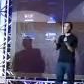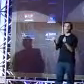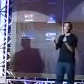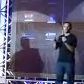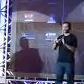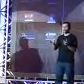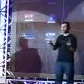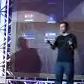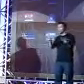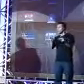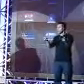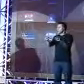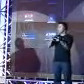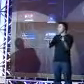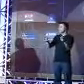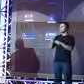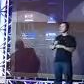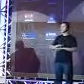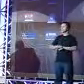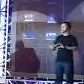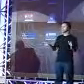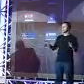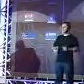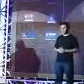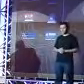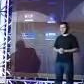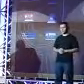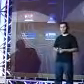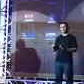can sell and consume.